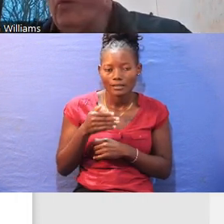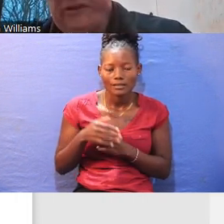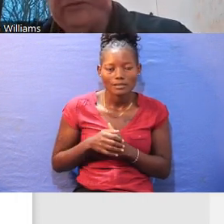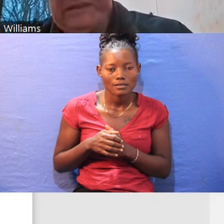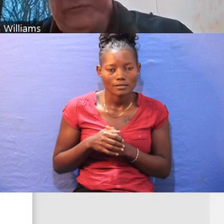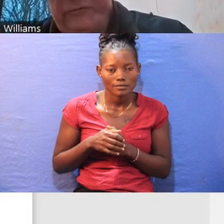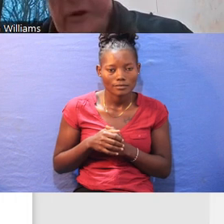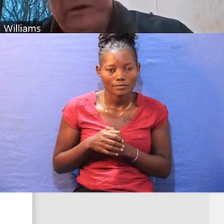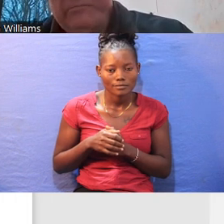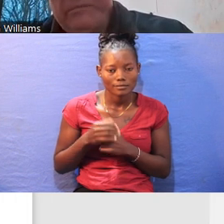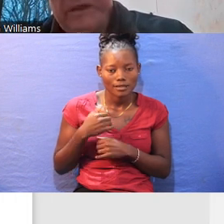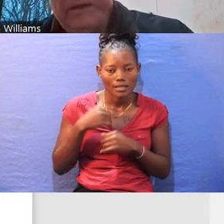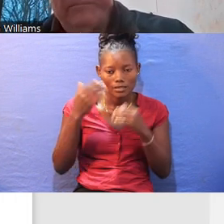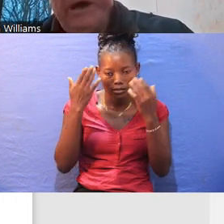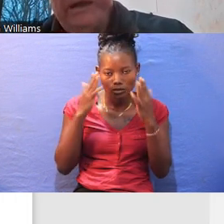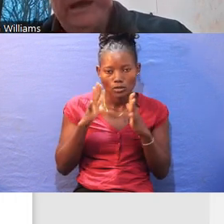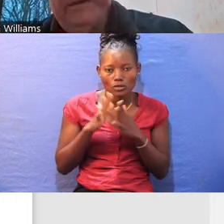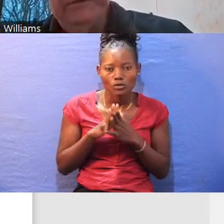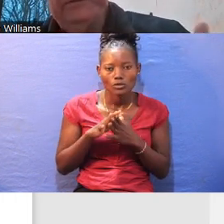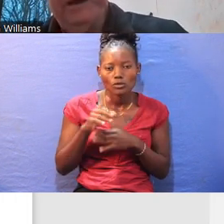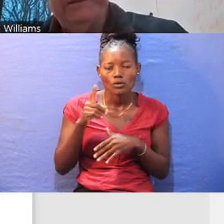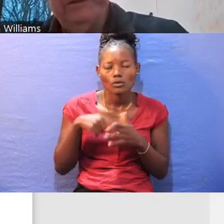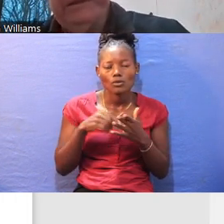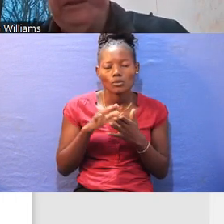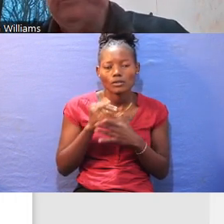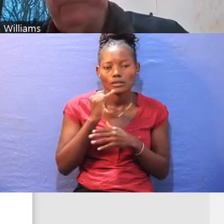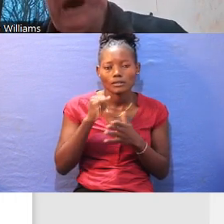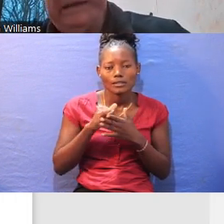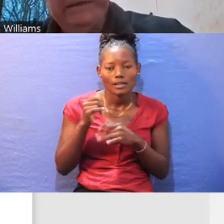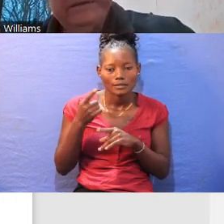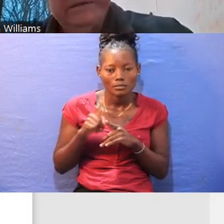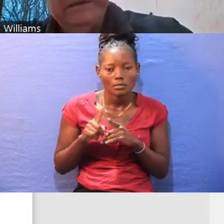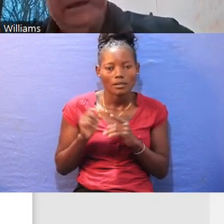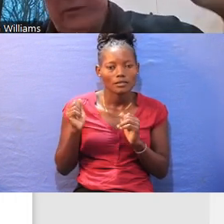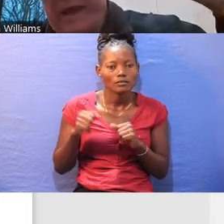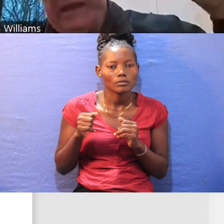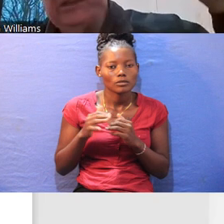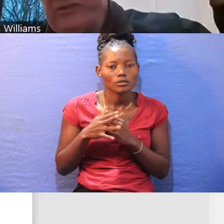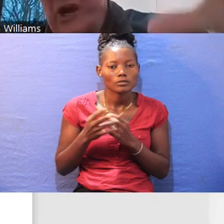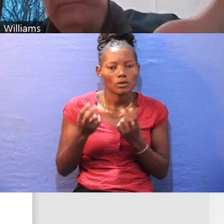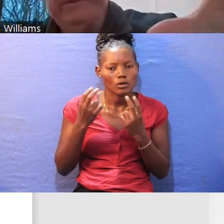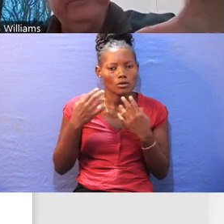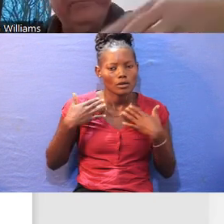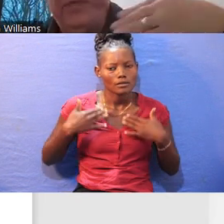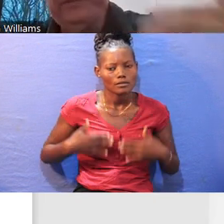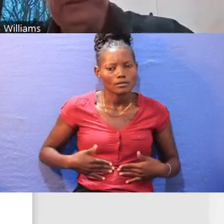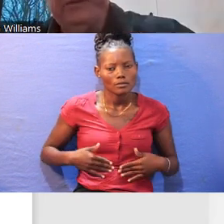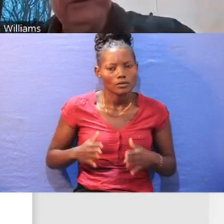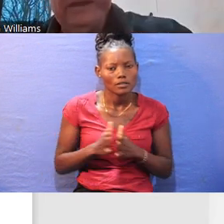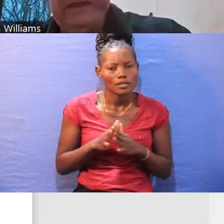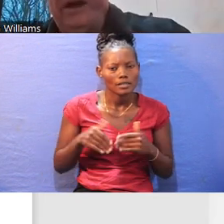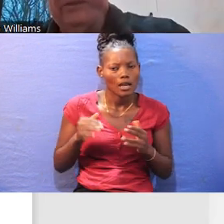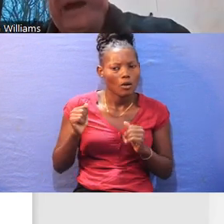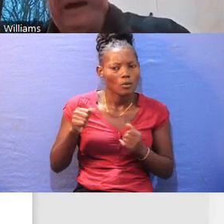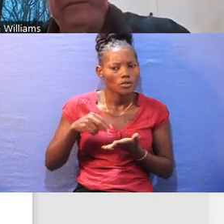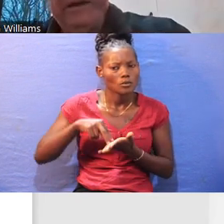know what his strength levels are, but you can tell by looking at his body and the way he can jump and some of the things he can do